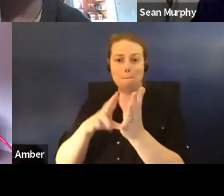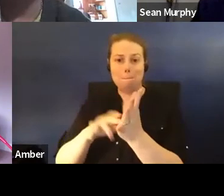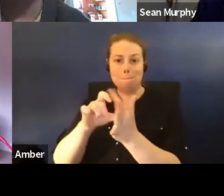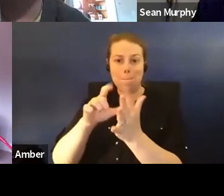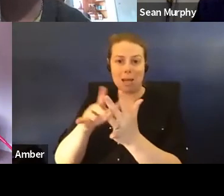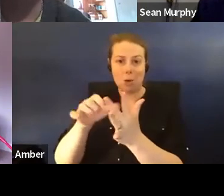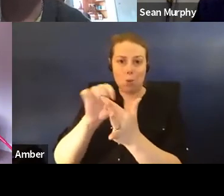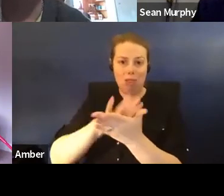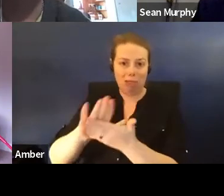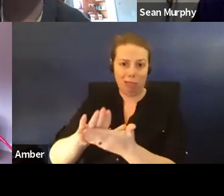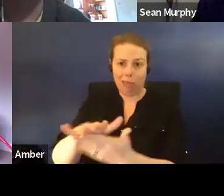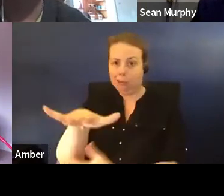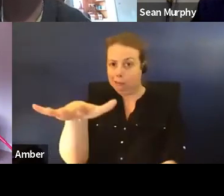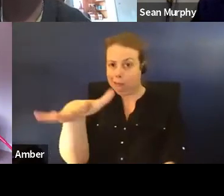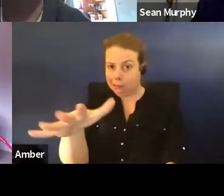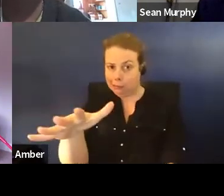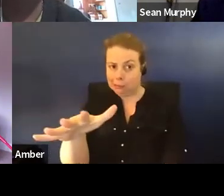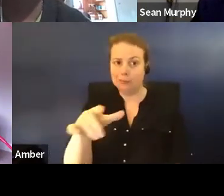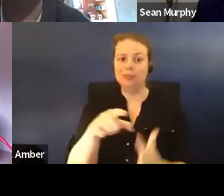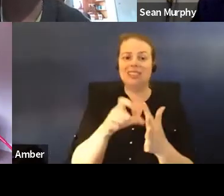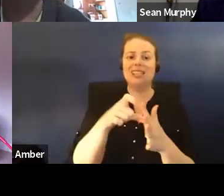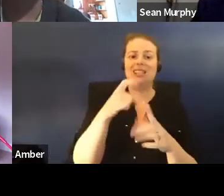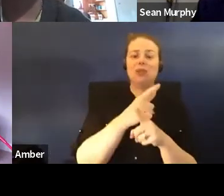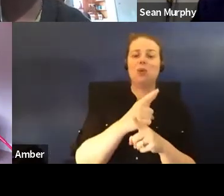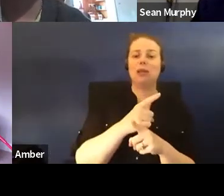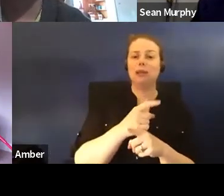Yeah, a very good practical point that really brings it home.